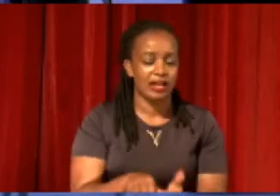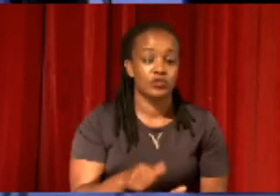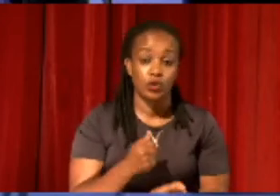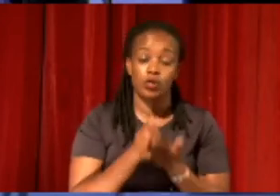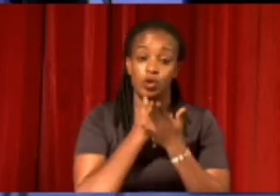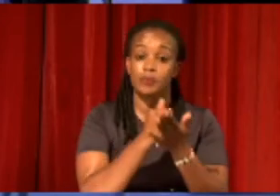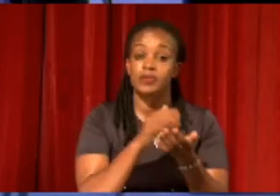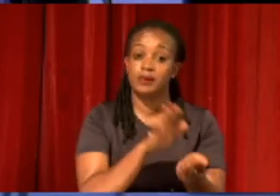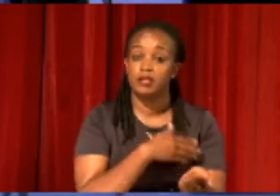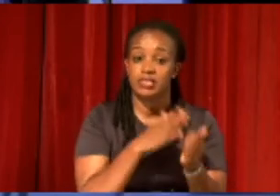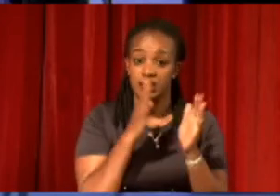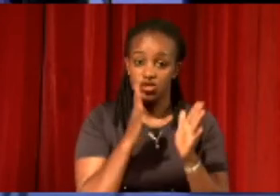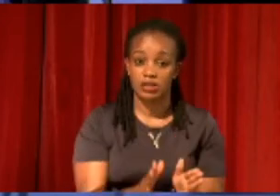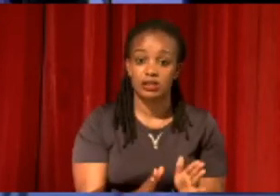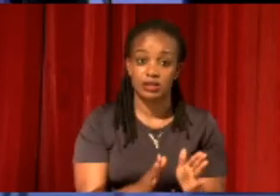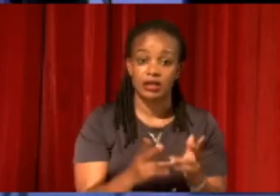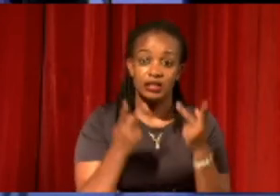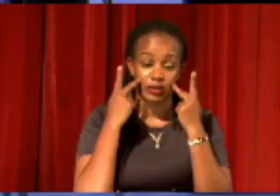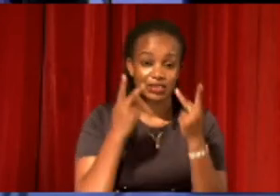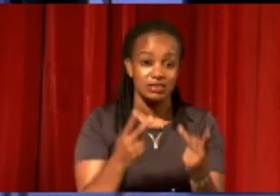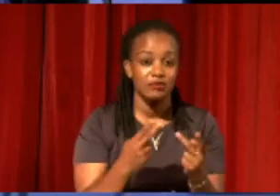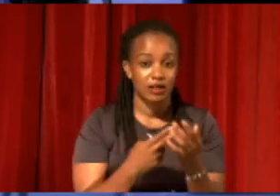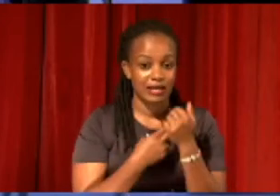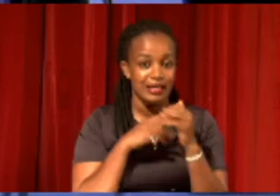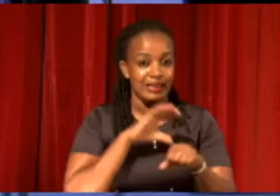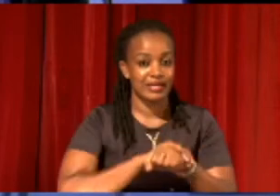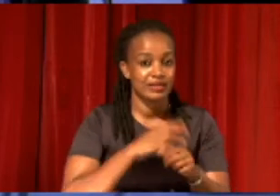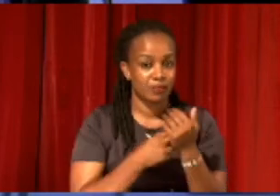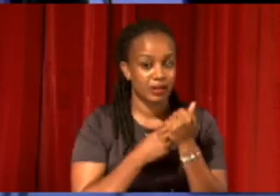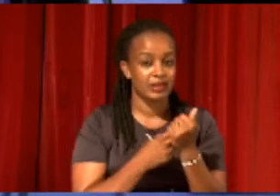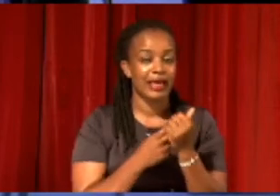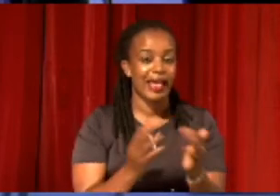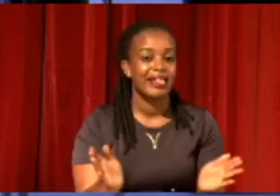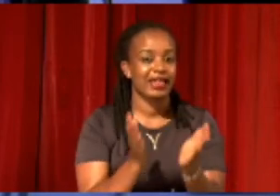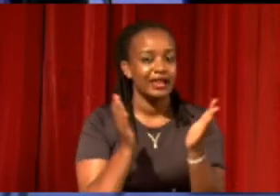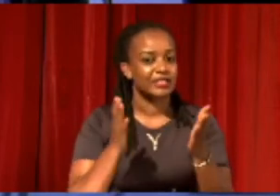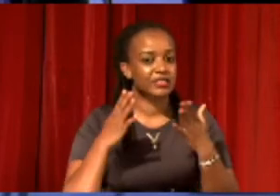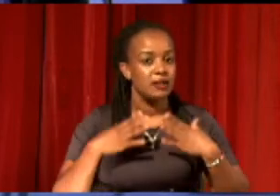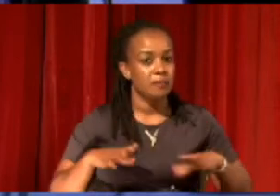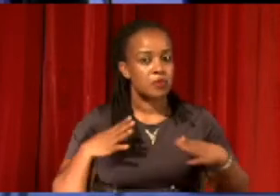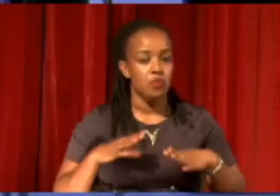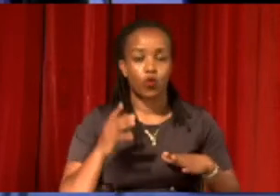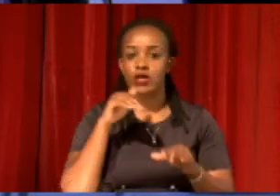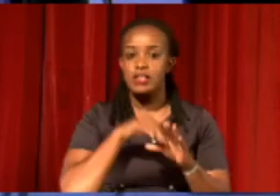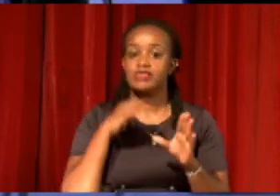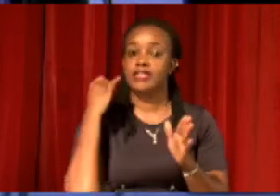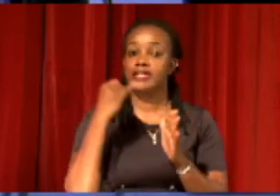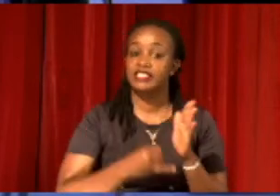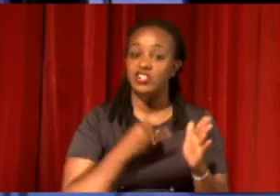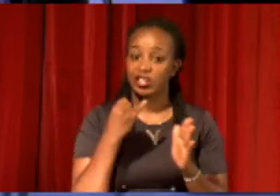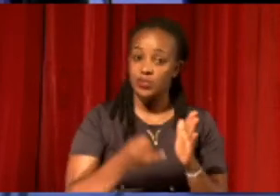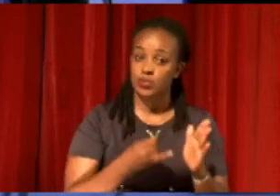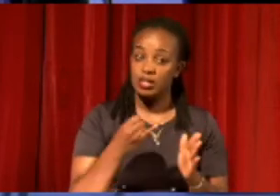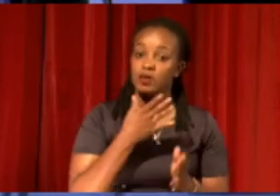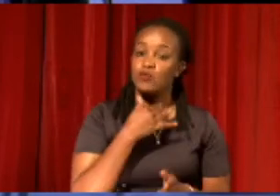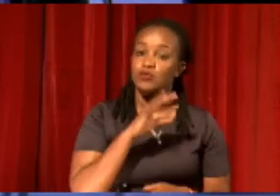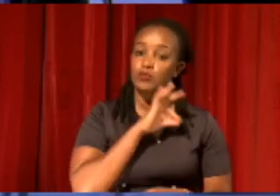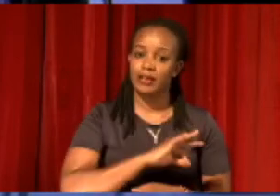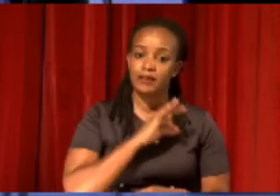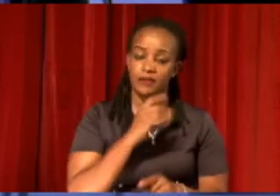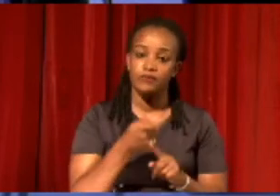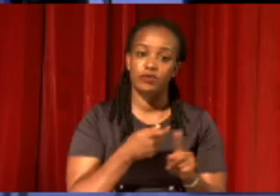said, PPMC are getting partners. Mine is just to encourage more people who are in the industry and who benefit from the industry